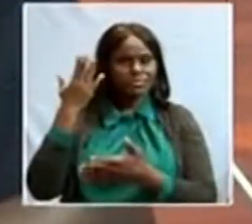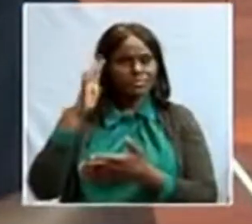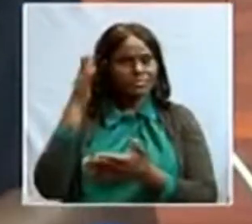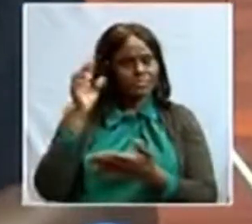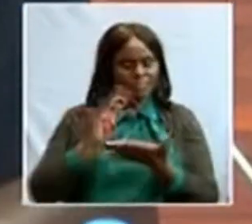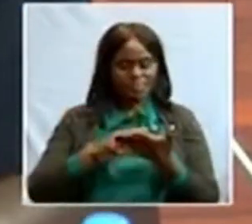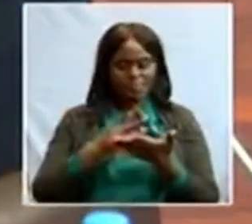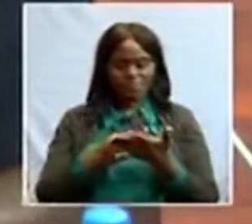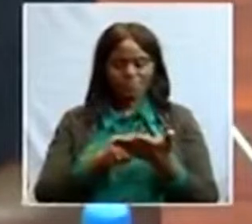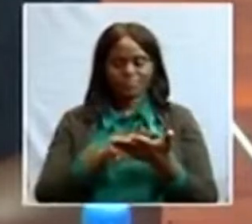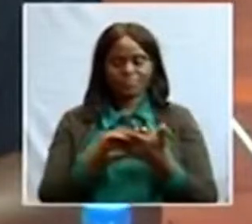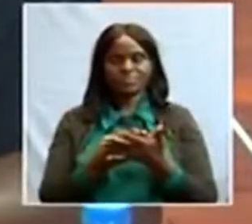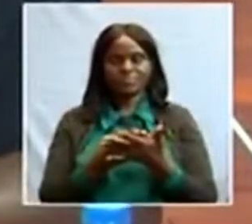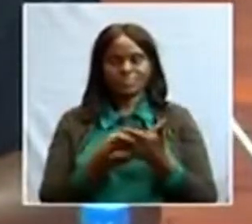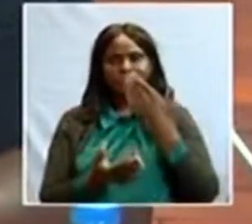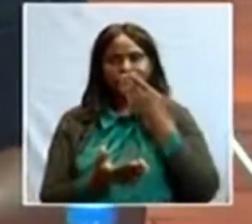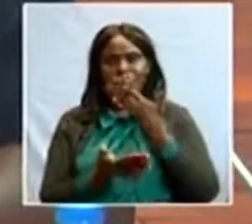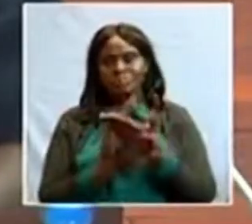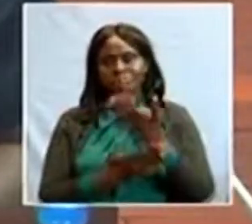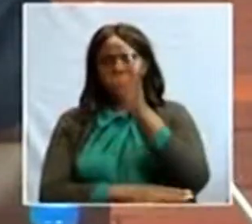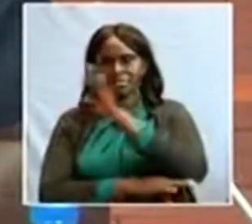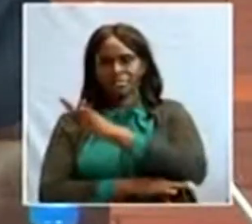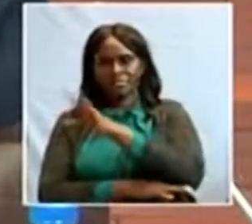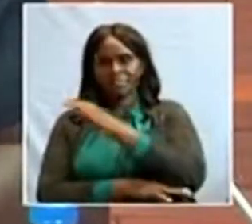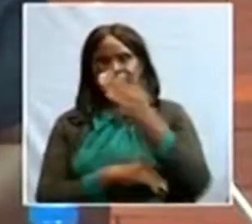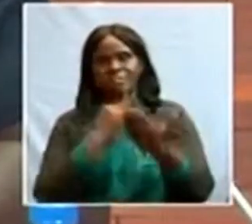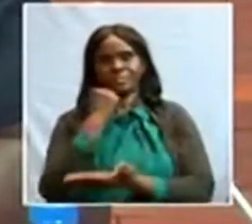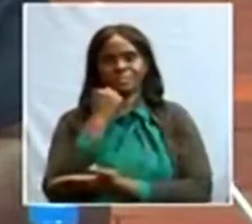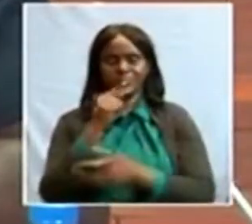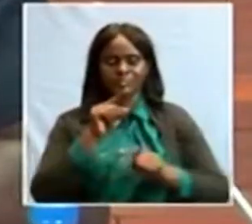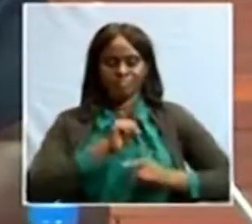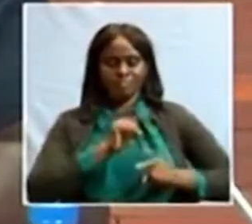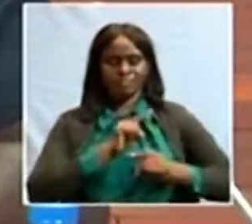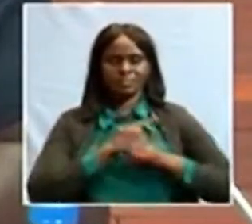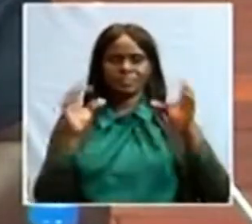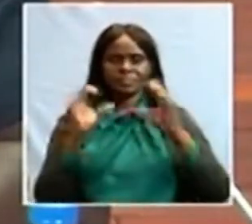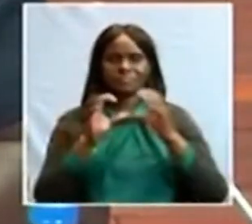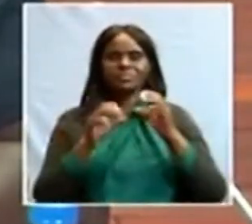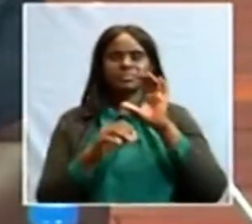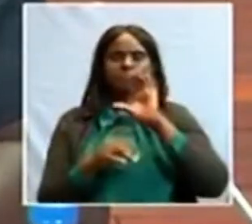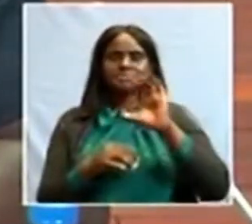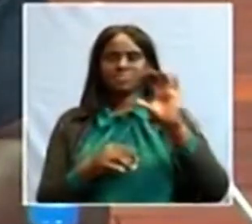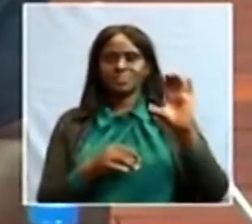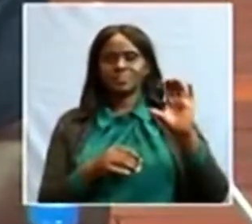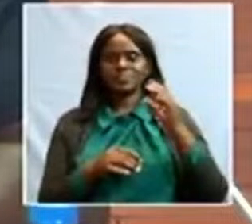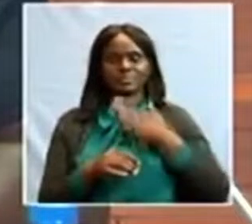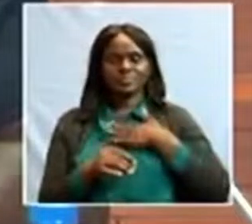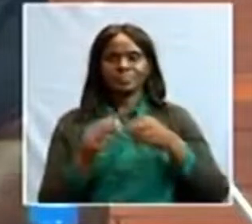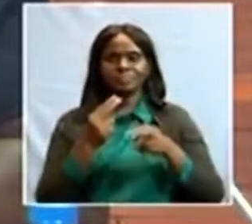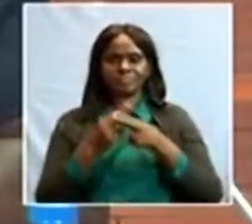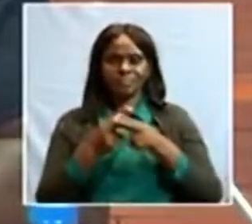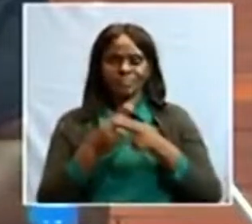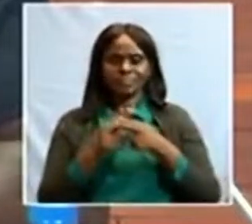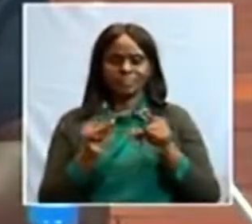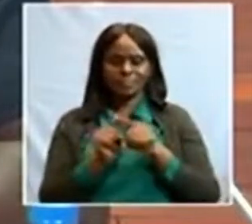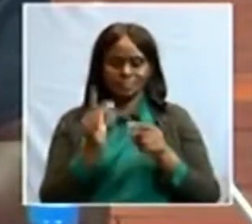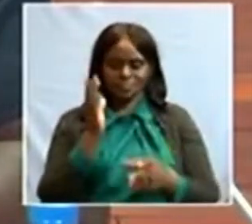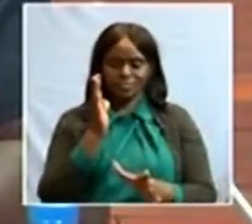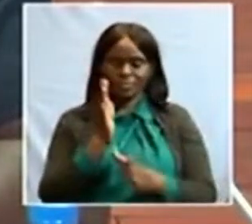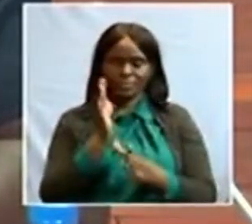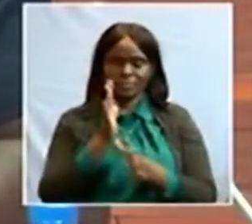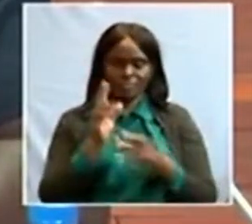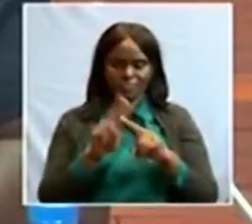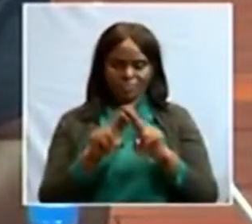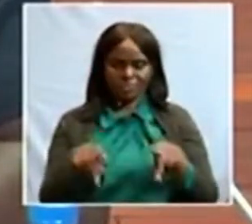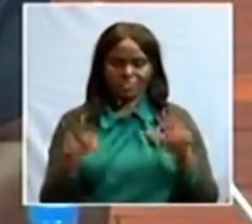witness. Good afternoon and welcome, Luangwa Town Council. Christopher Shagafuswa is my name. I'm Vice Chairperson of